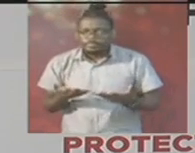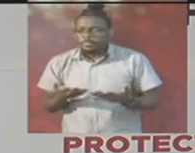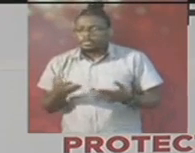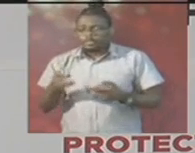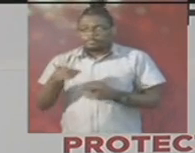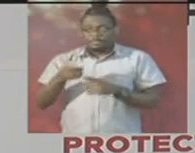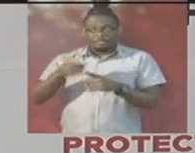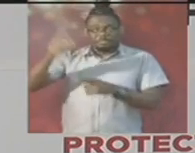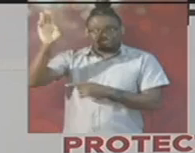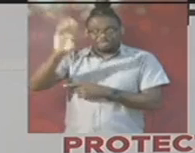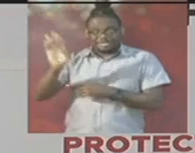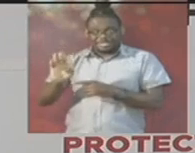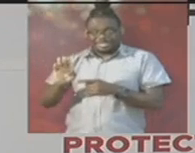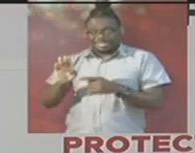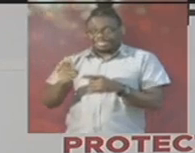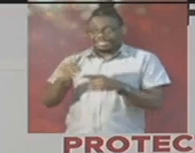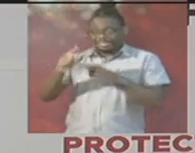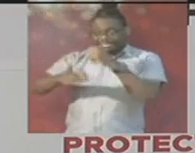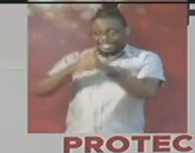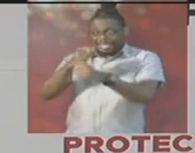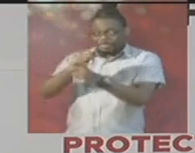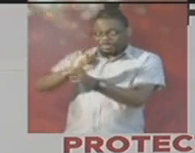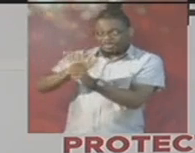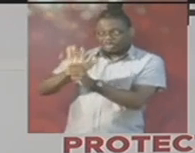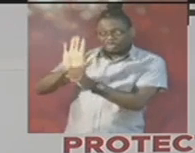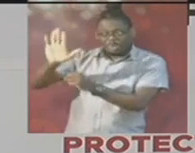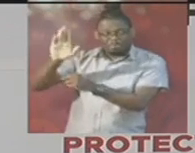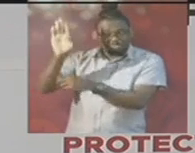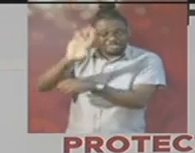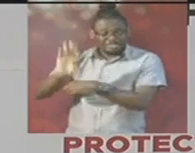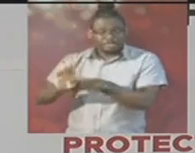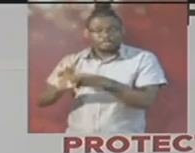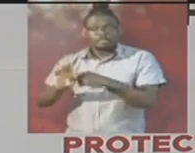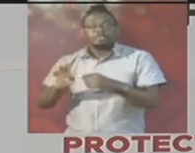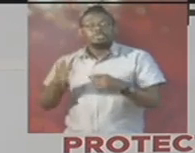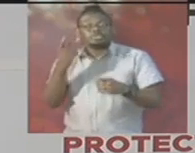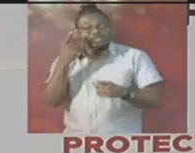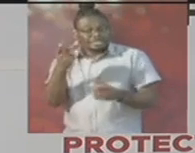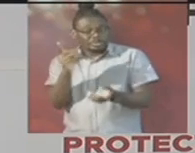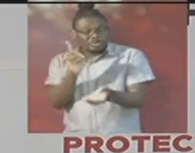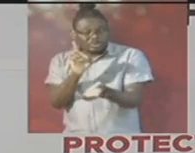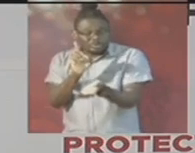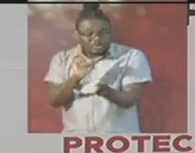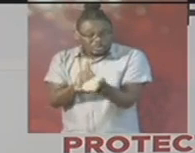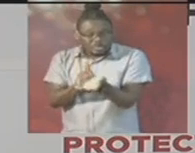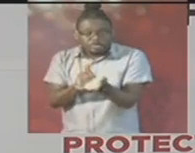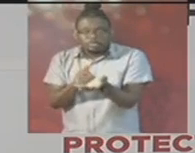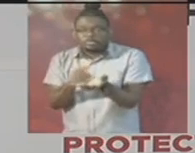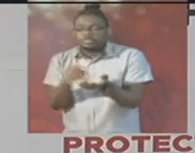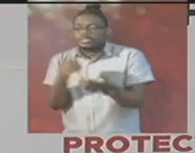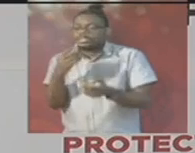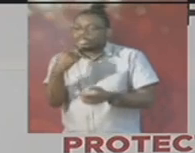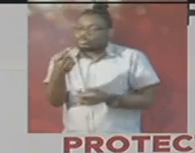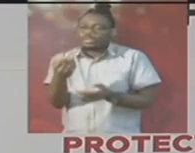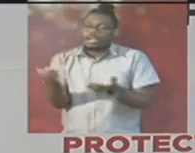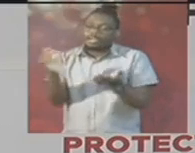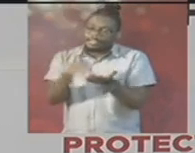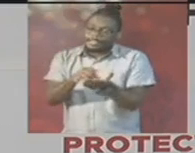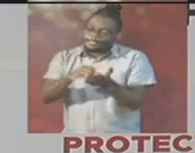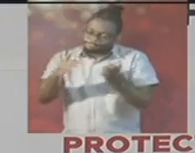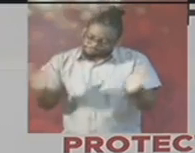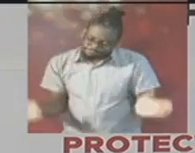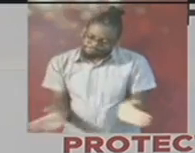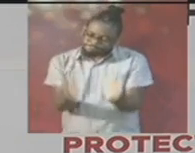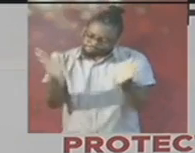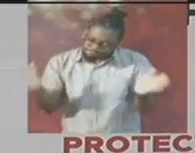variant. You would have heard Dr. Trotman once again appeal to the country as to how